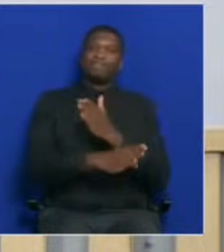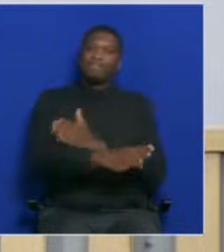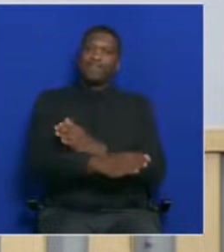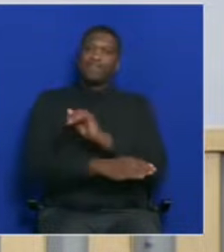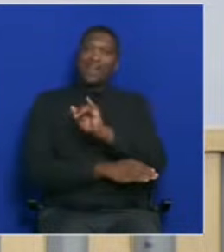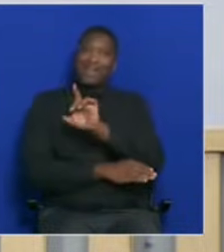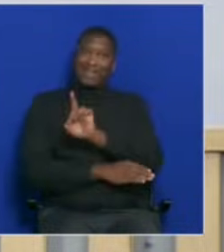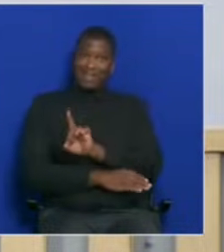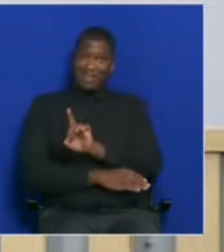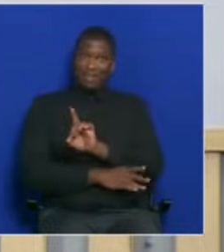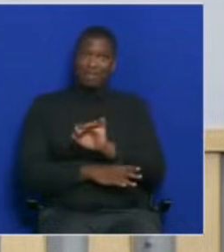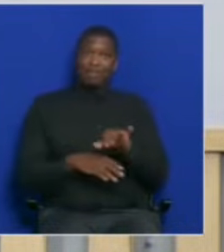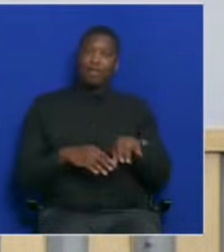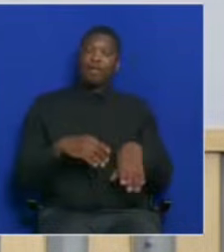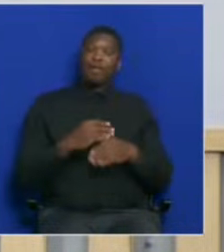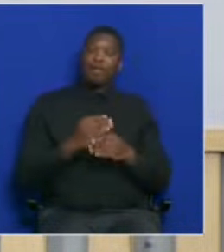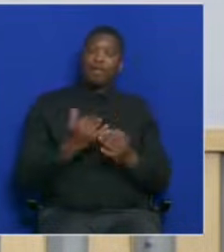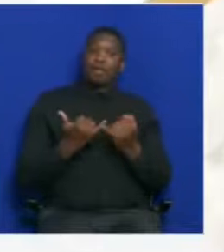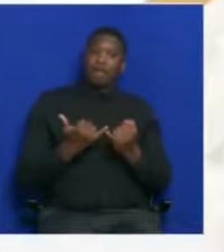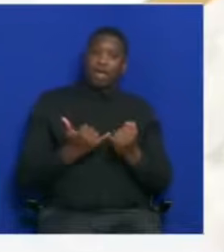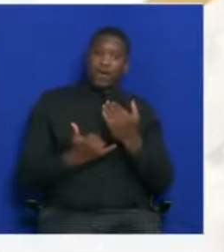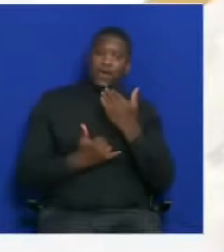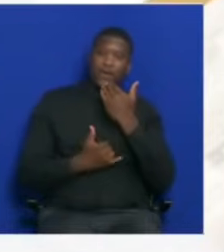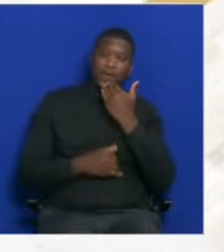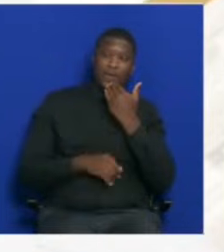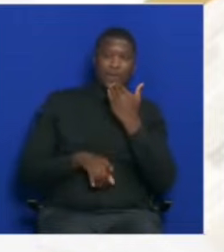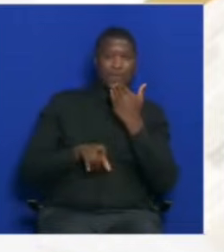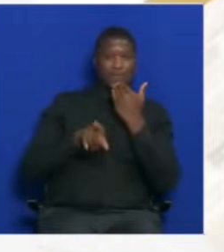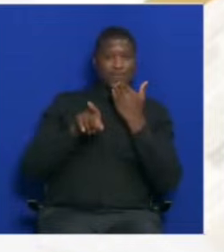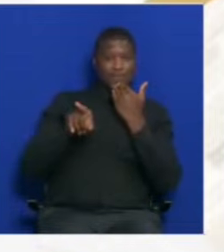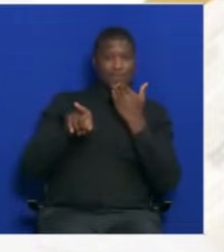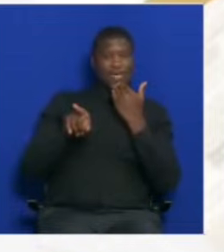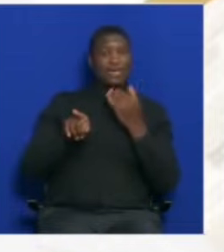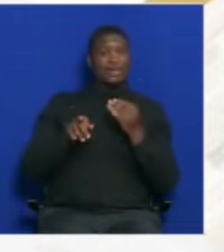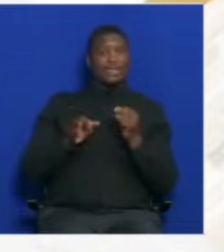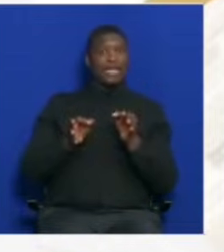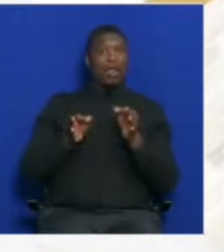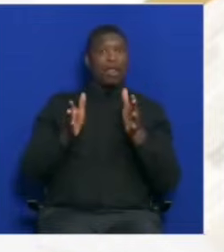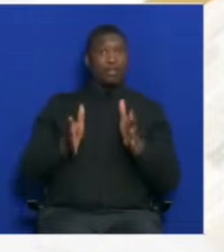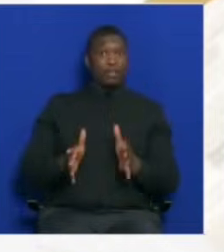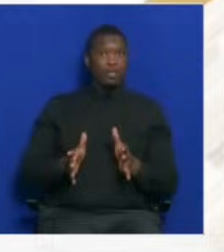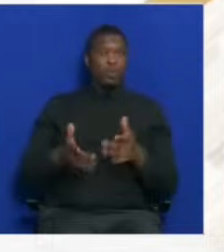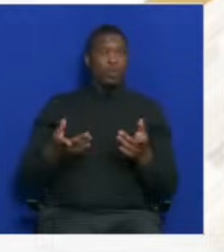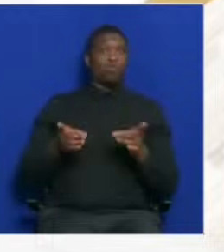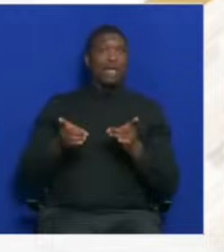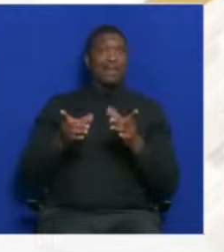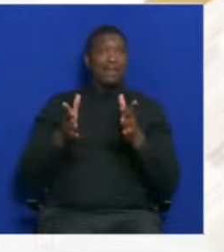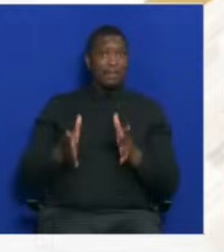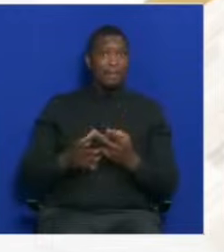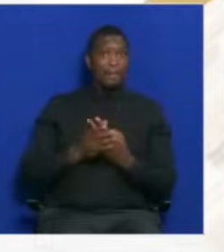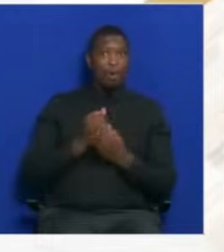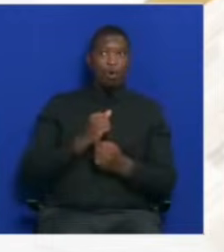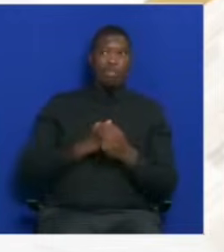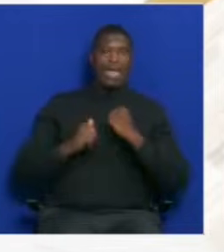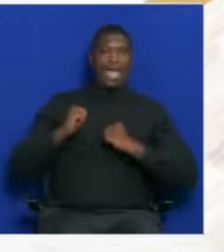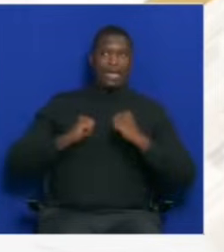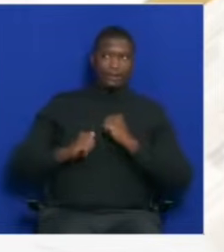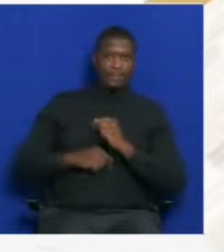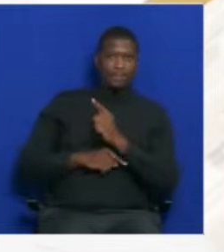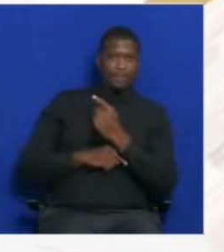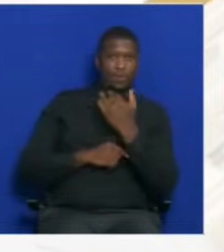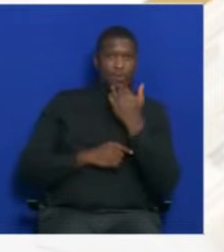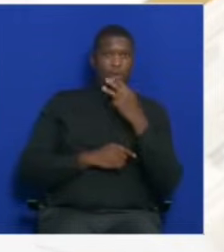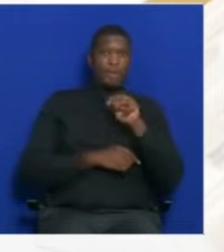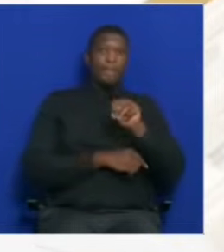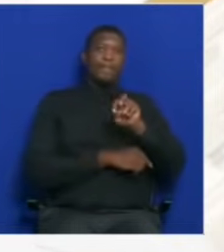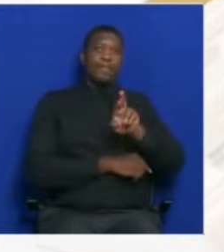executive director or directors, acting executive directors, both Mr. Sinne and